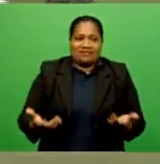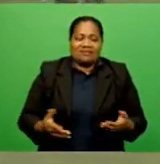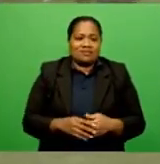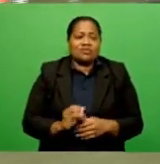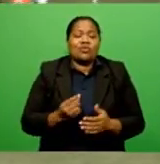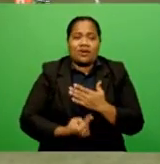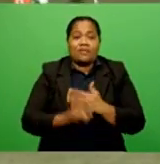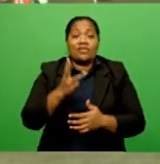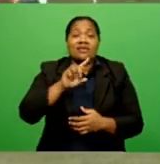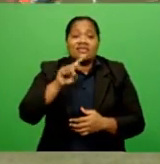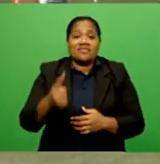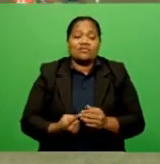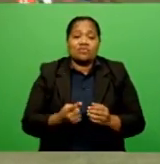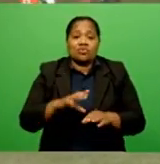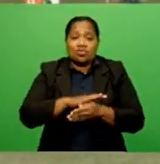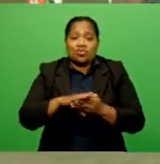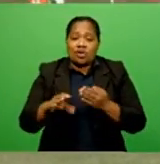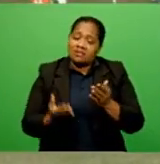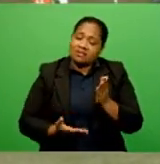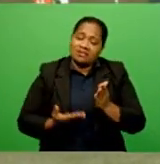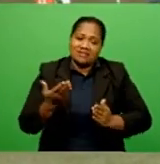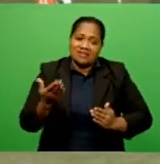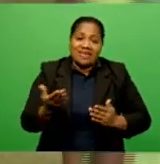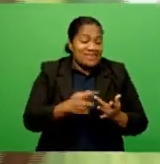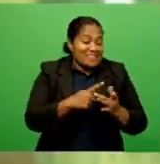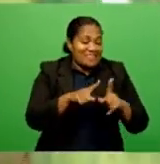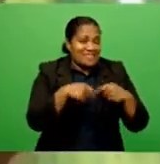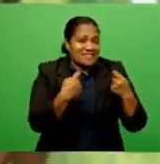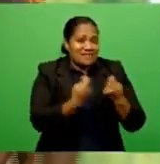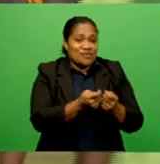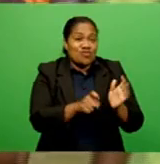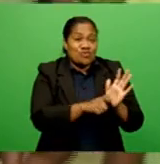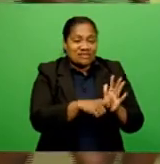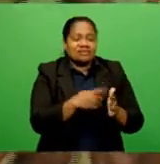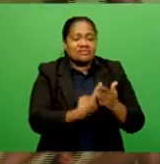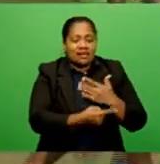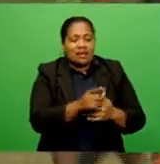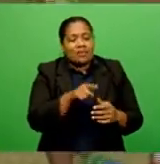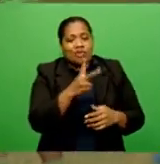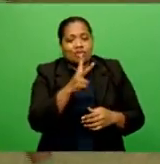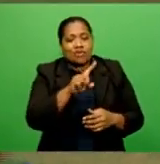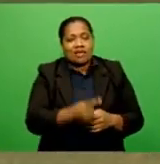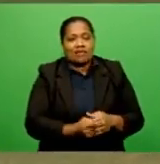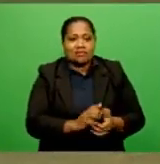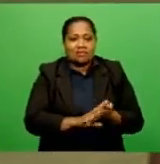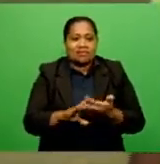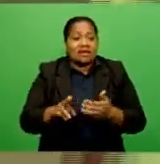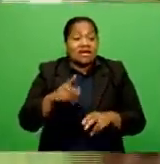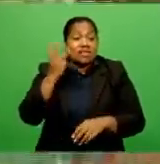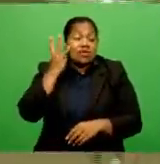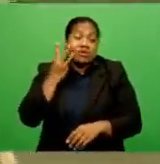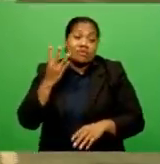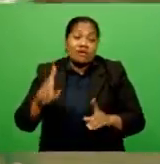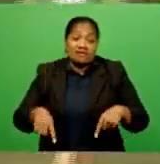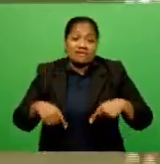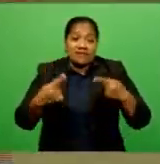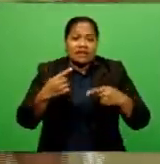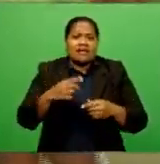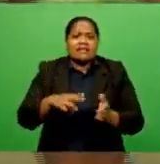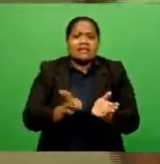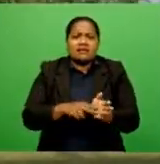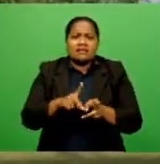$3,000 while the Roosters claimed $2,000. Meanwhile, in the women's final, the Nandronga Broncos thrashed Nandi